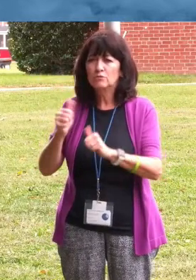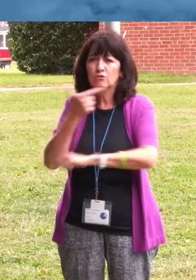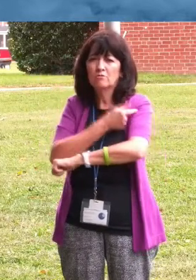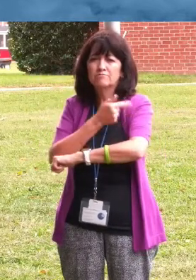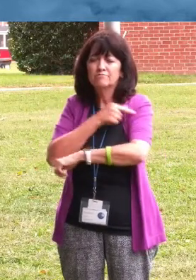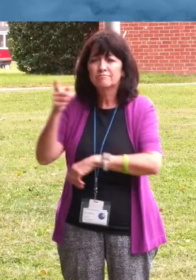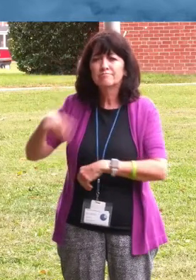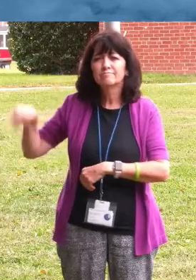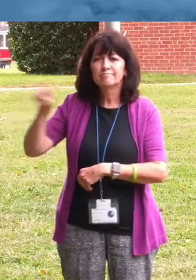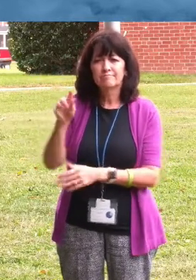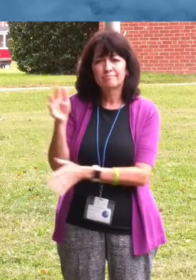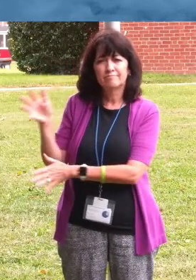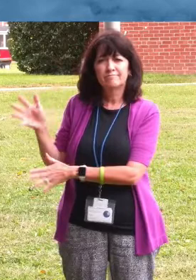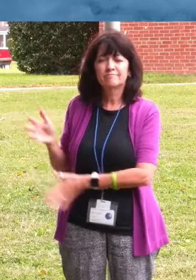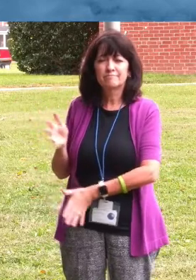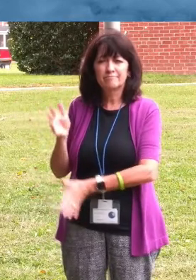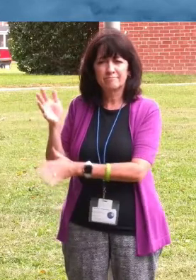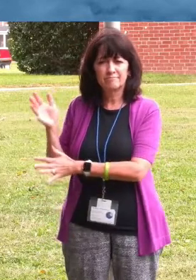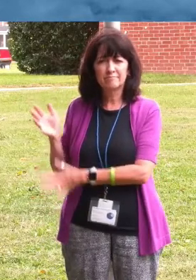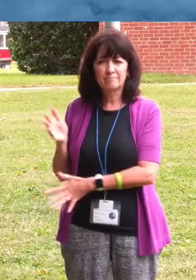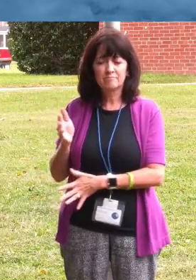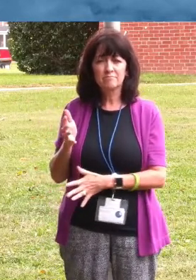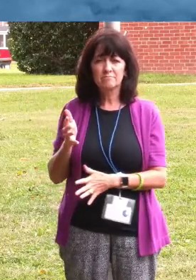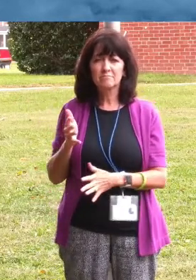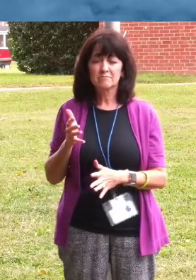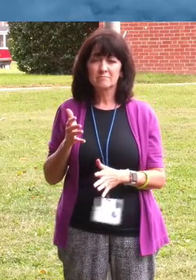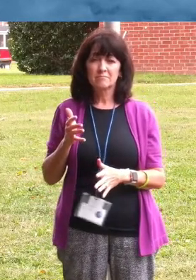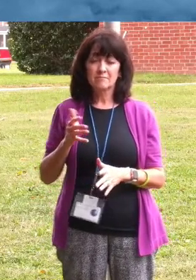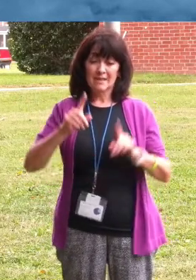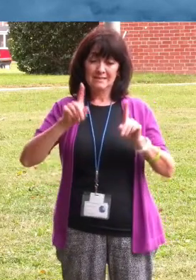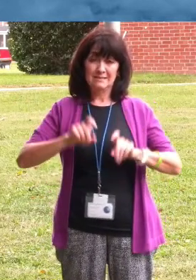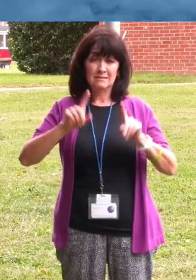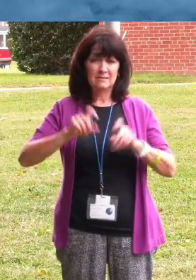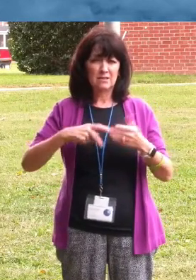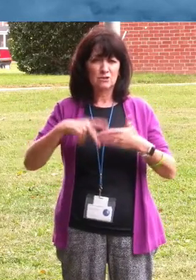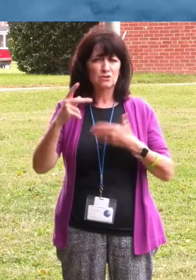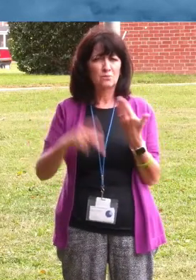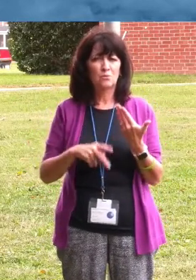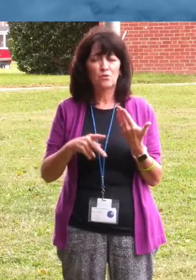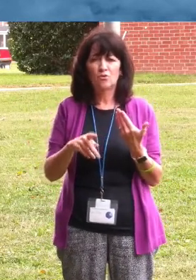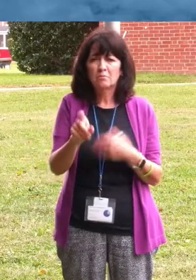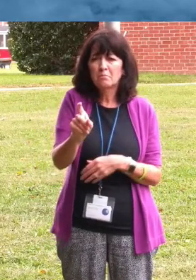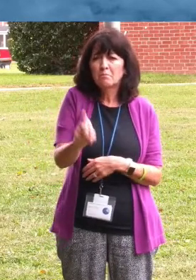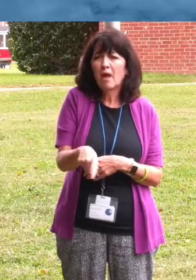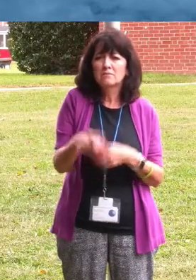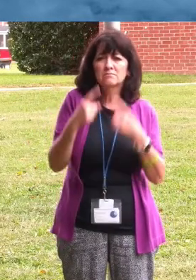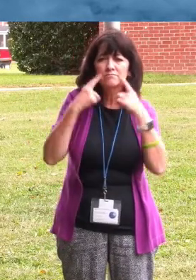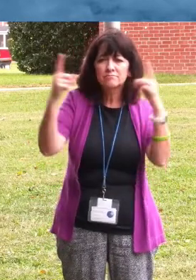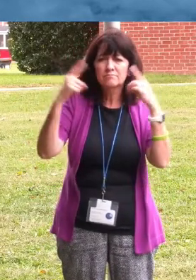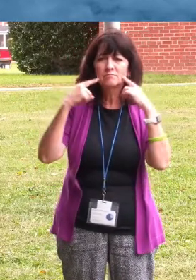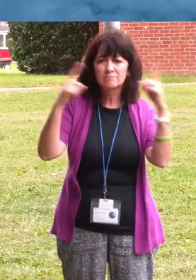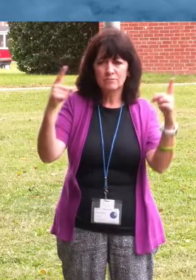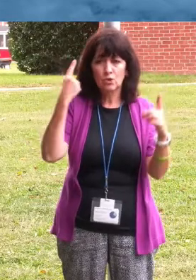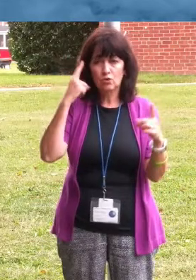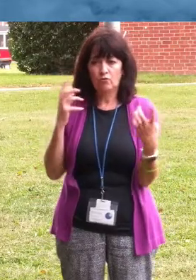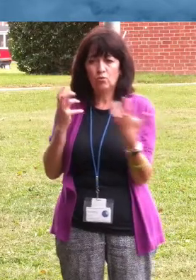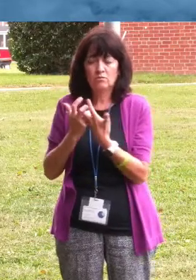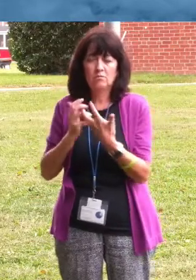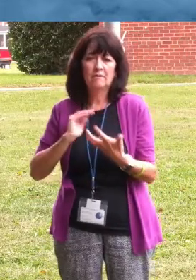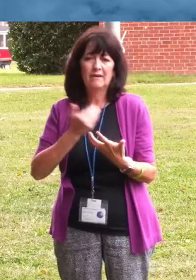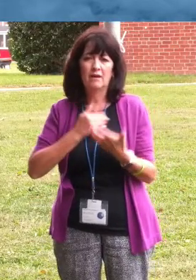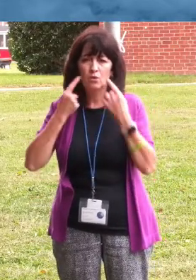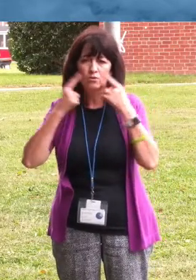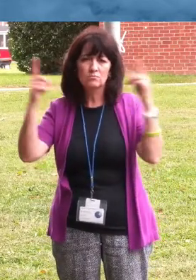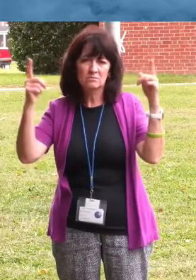This testing program is really critical to our success. In addition, on the social services side, we've